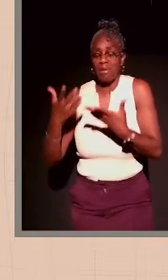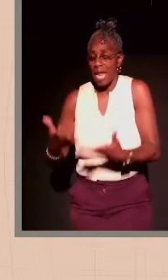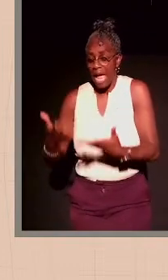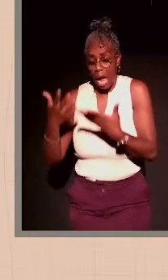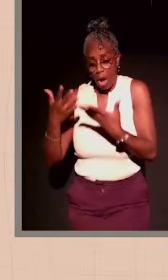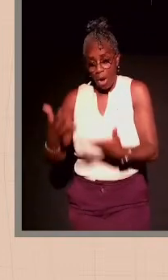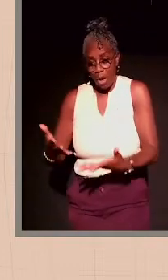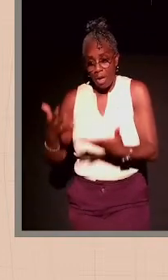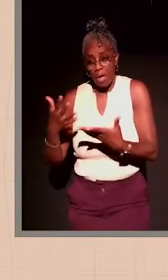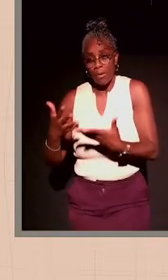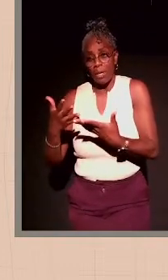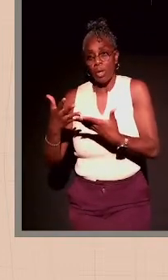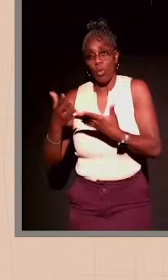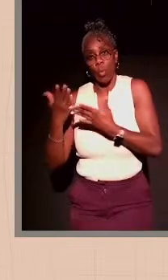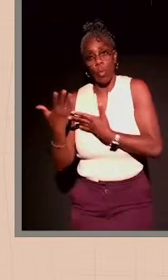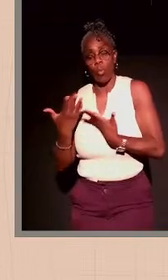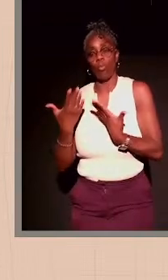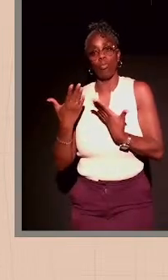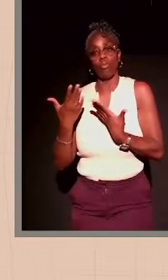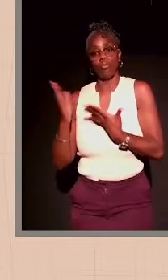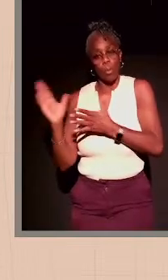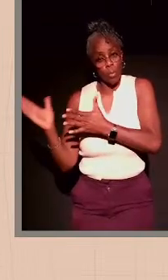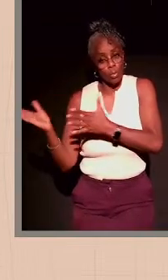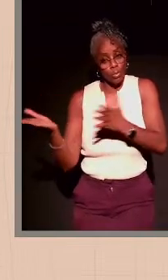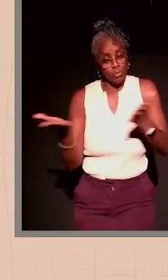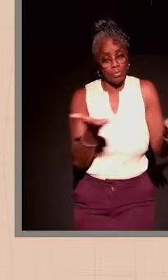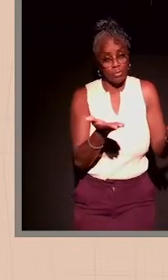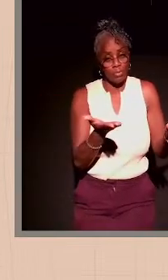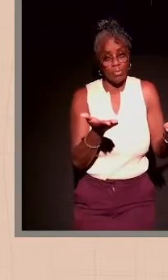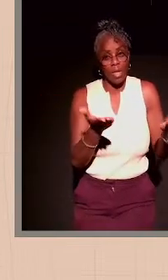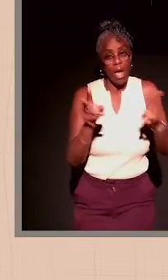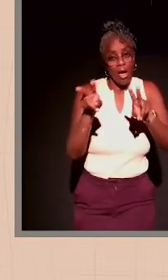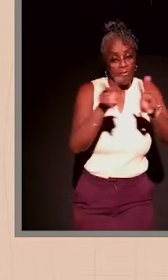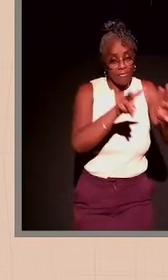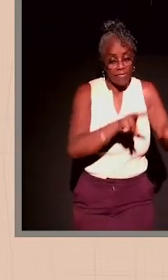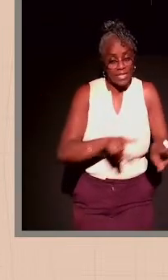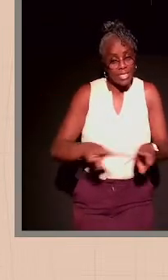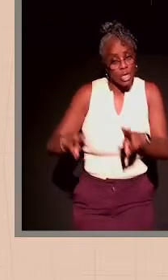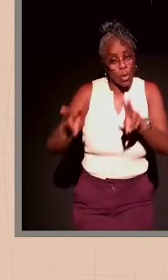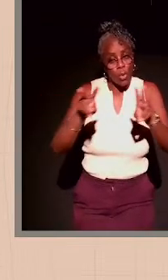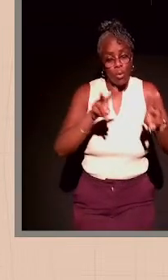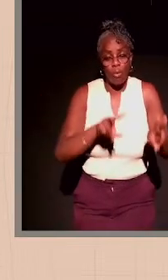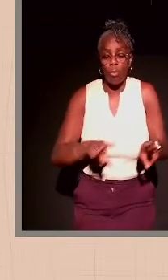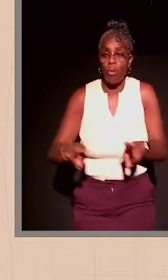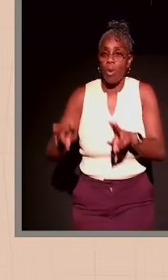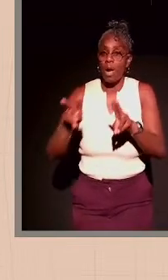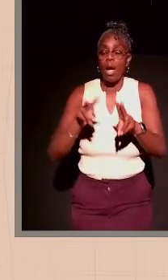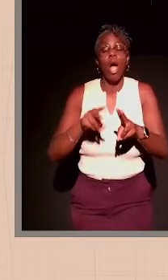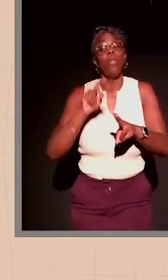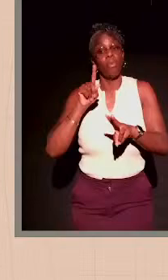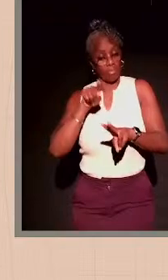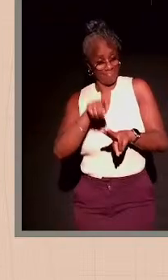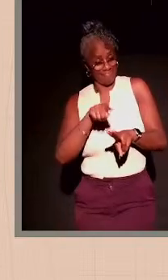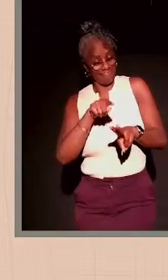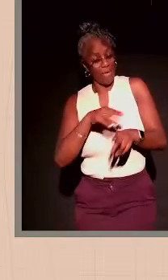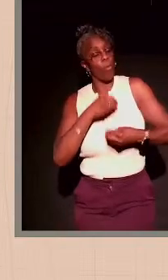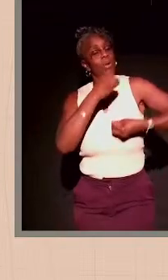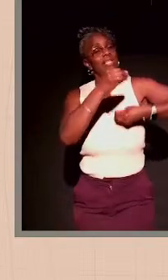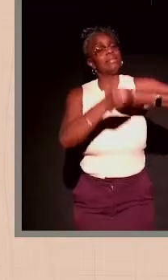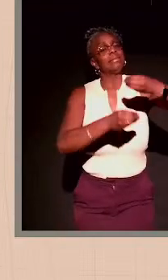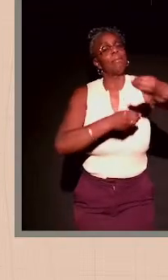to present a video which explains